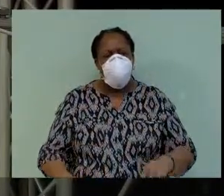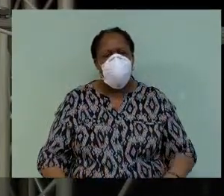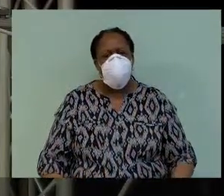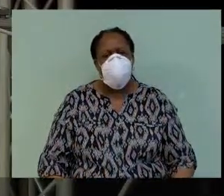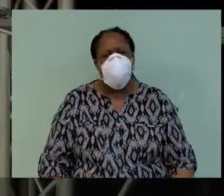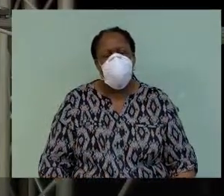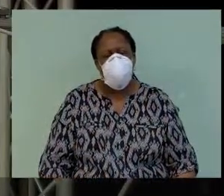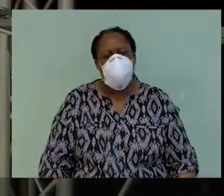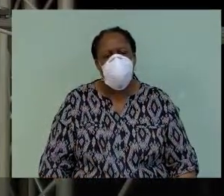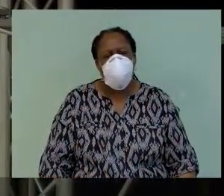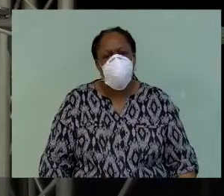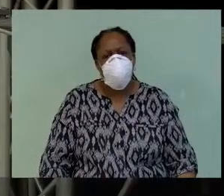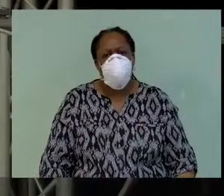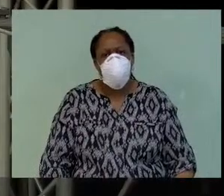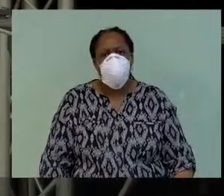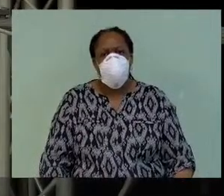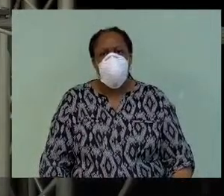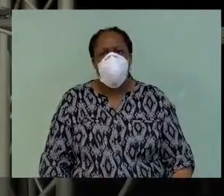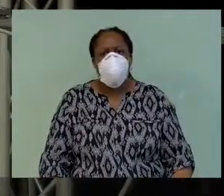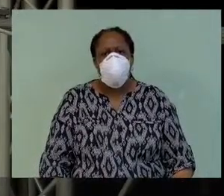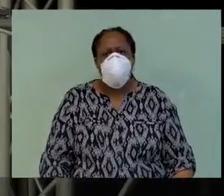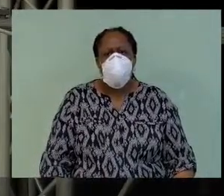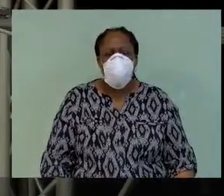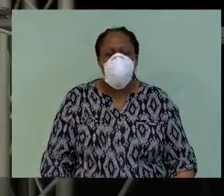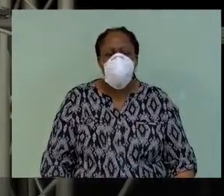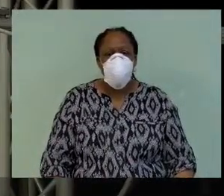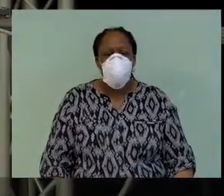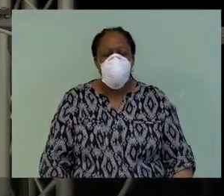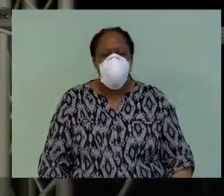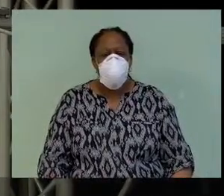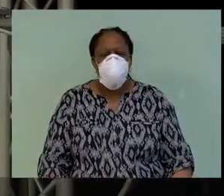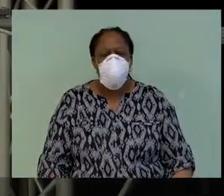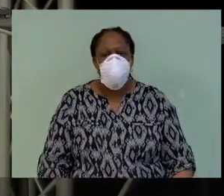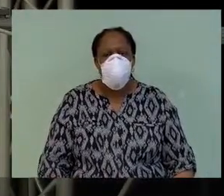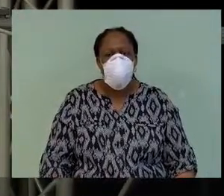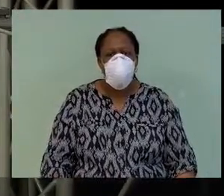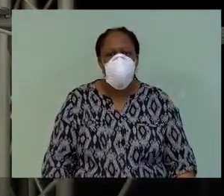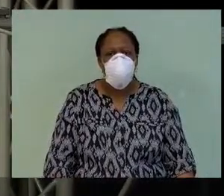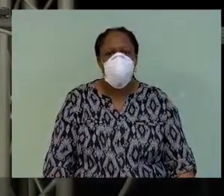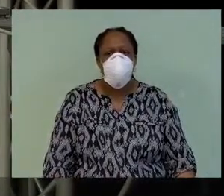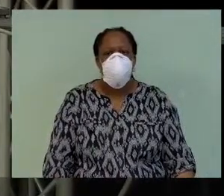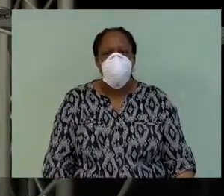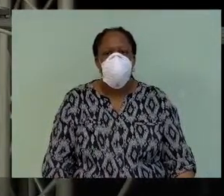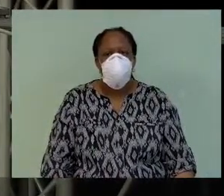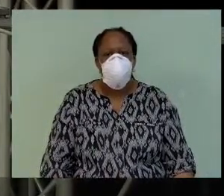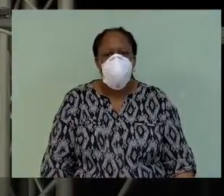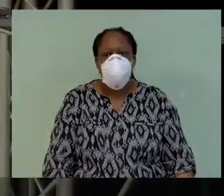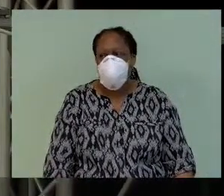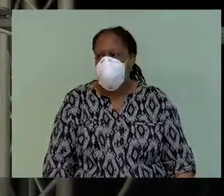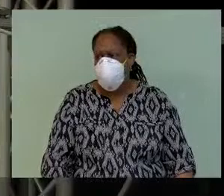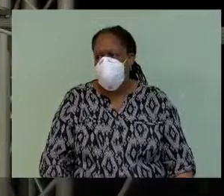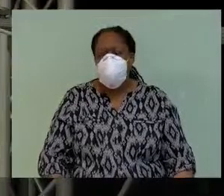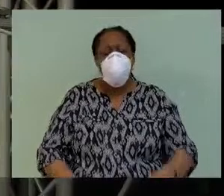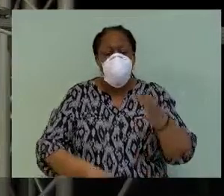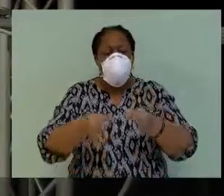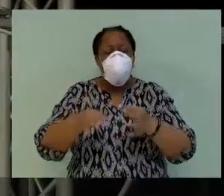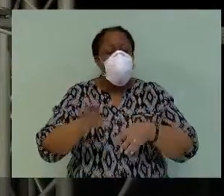get home in time. It will take more than 10 minutes, and they probably will have to get bus or walk. If they walk it, they certainly won't.